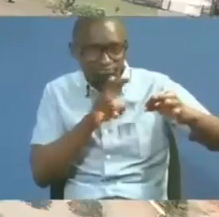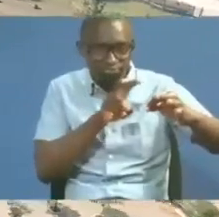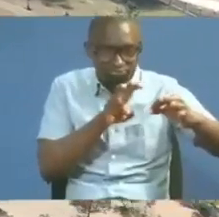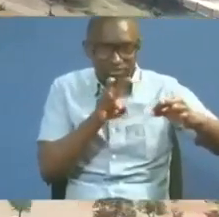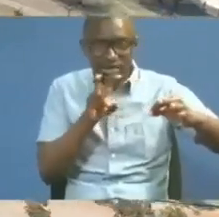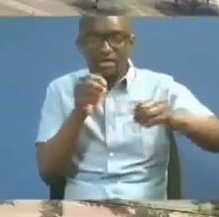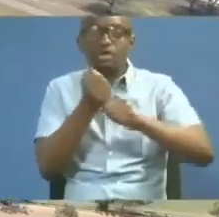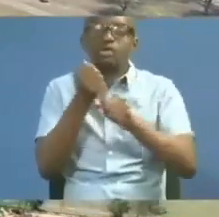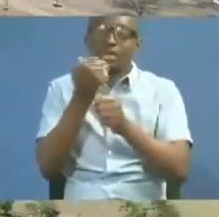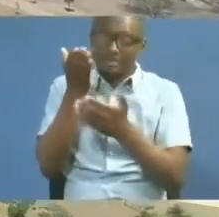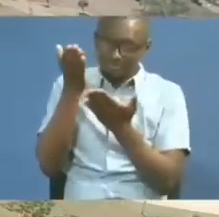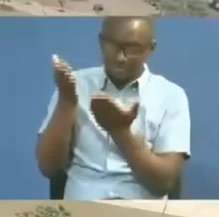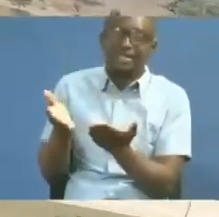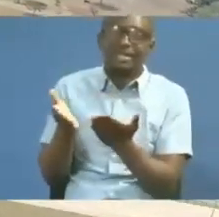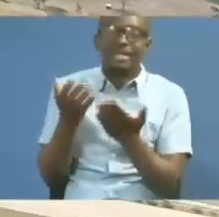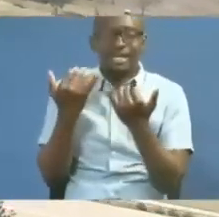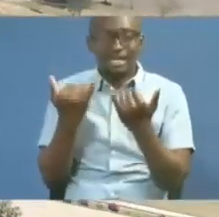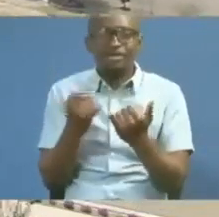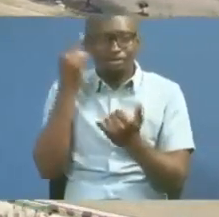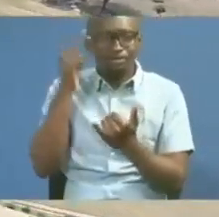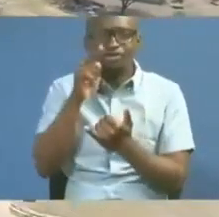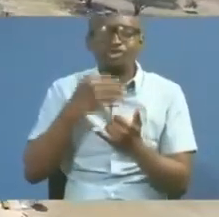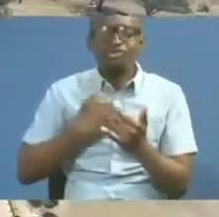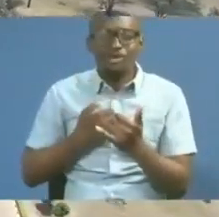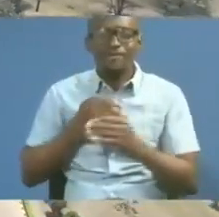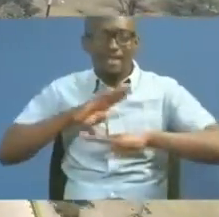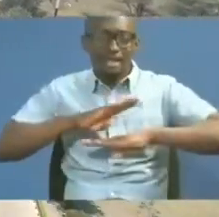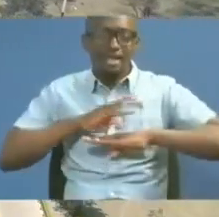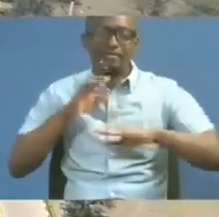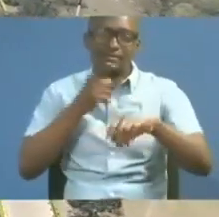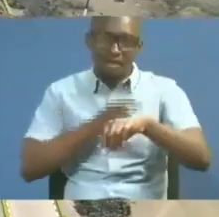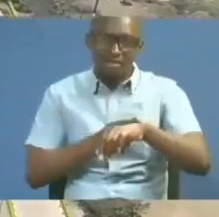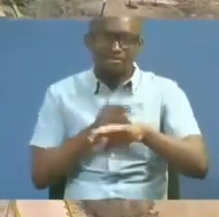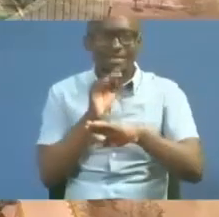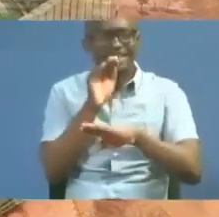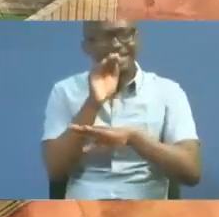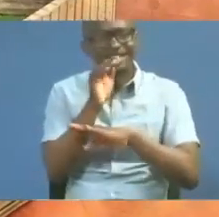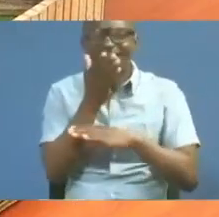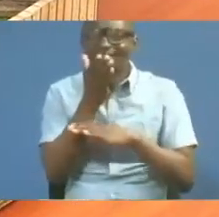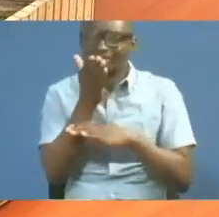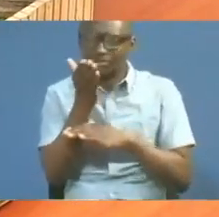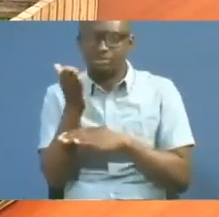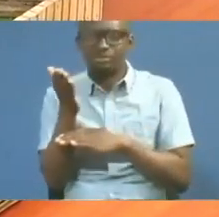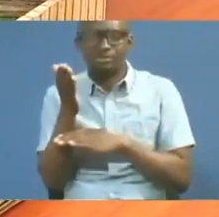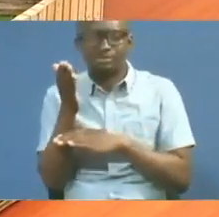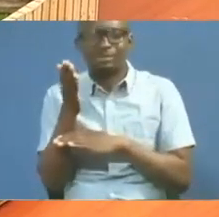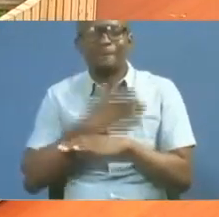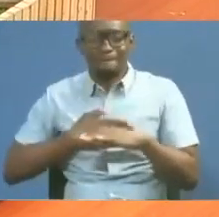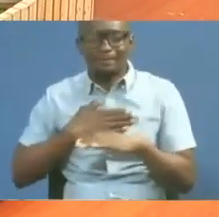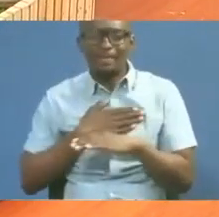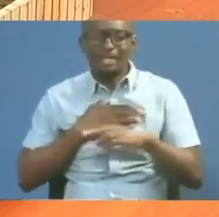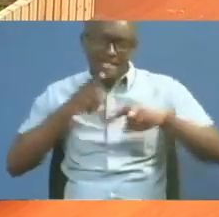be working out there. So to enable you have adequate time, I'm urging you to